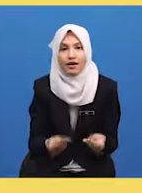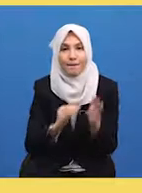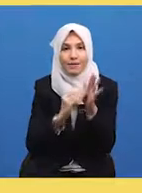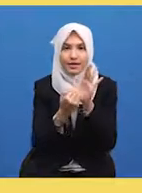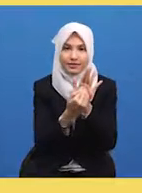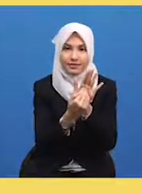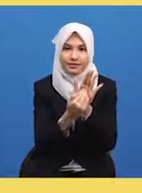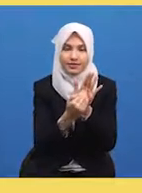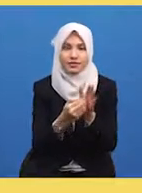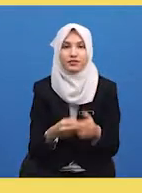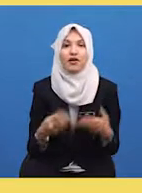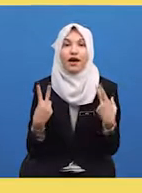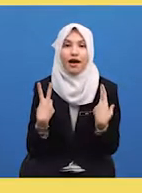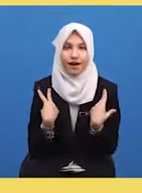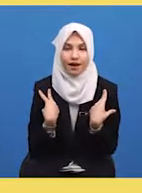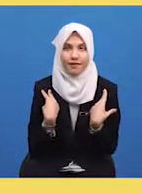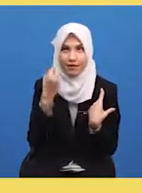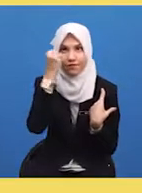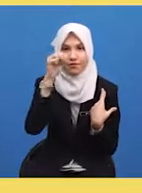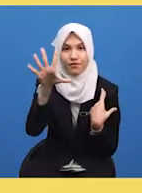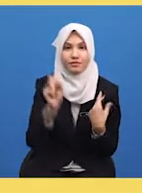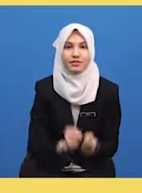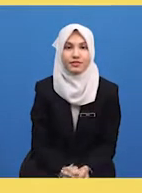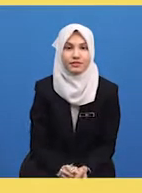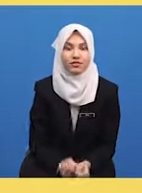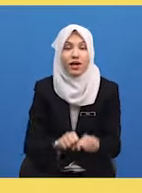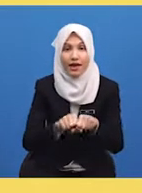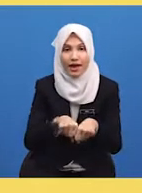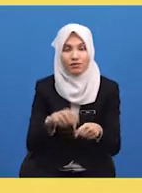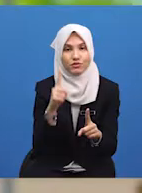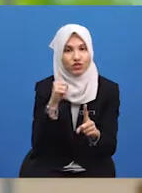to have the information to be able to.